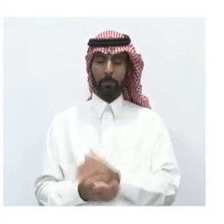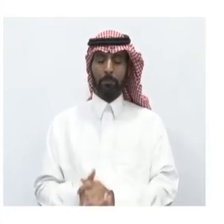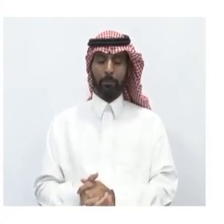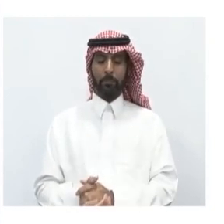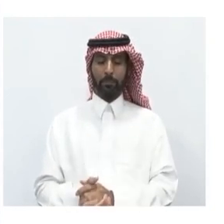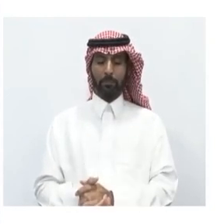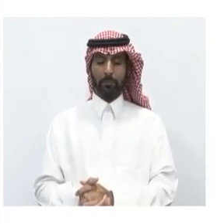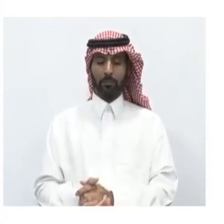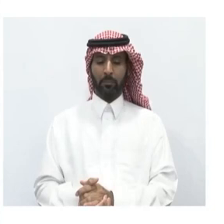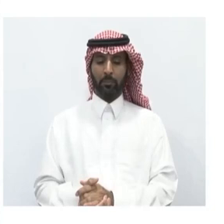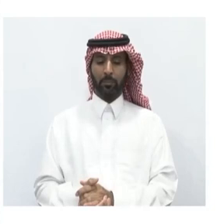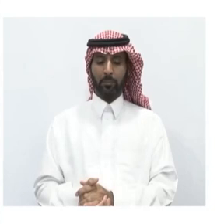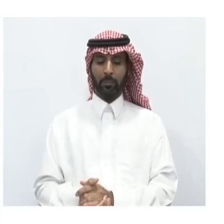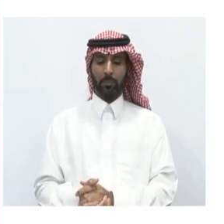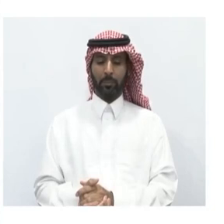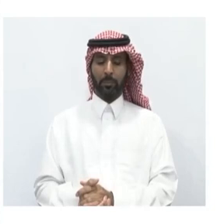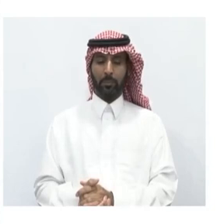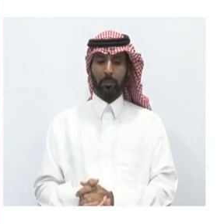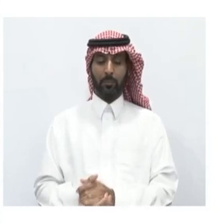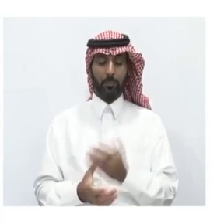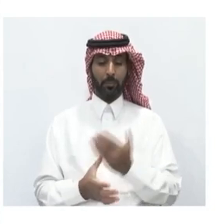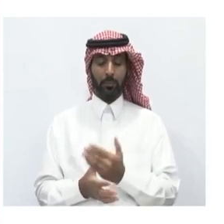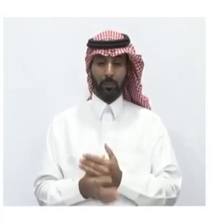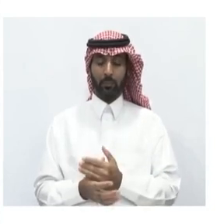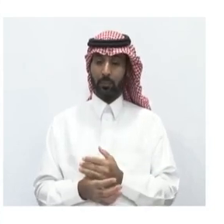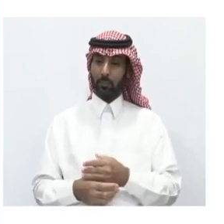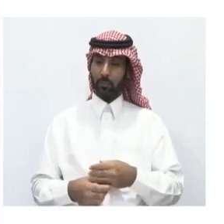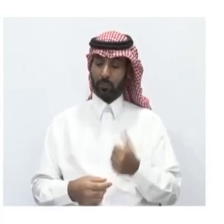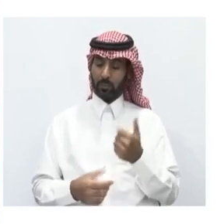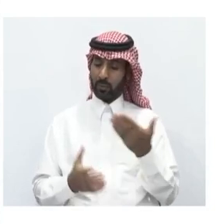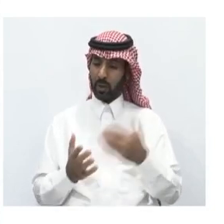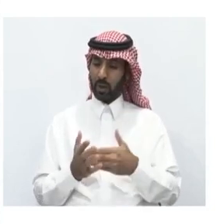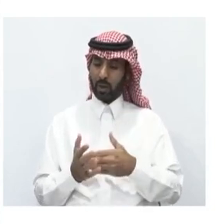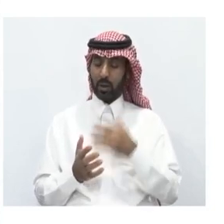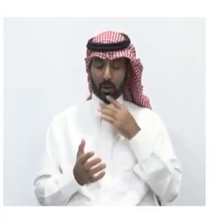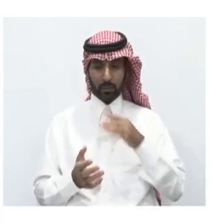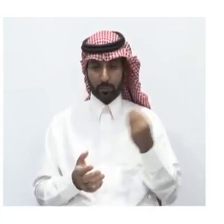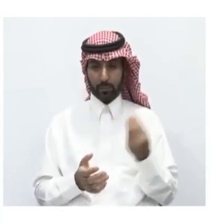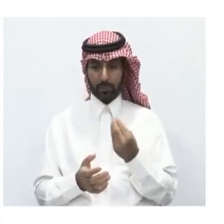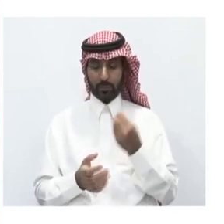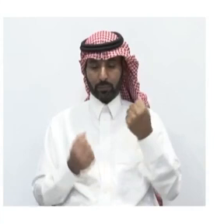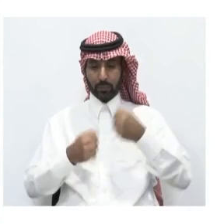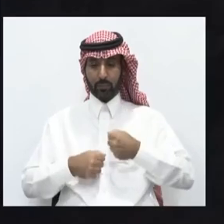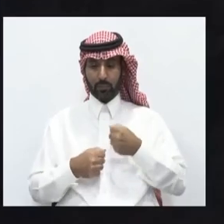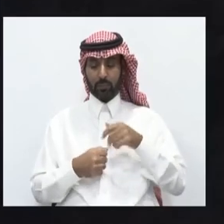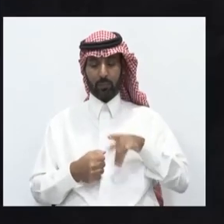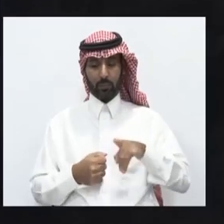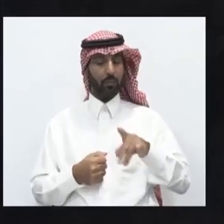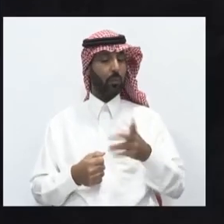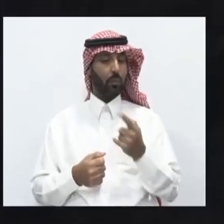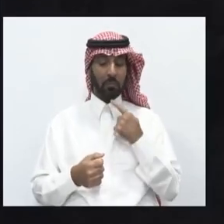the open seat. Why does the passenger say awesome at the end of the conversation? Remember, at the end of